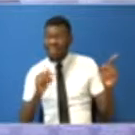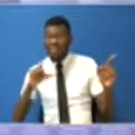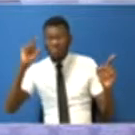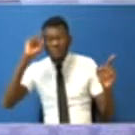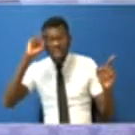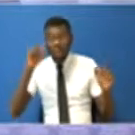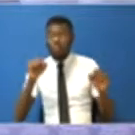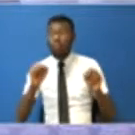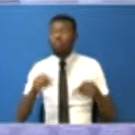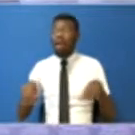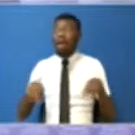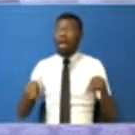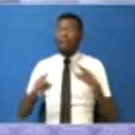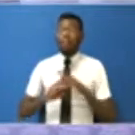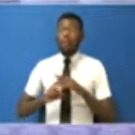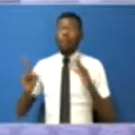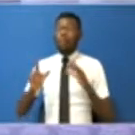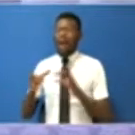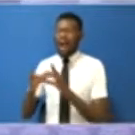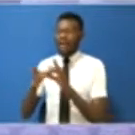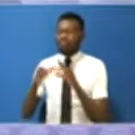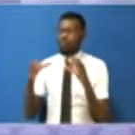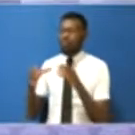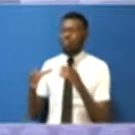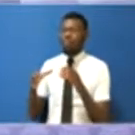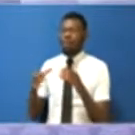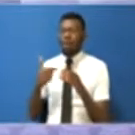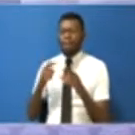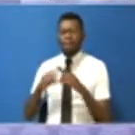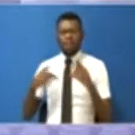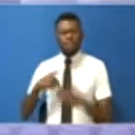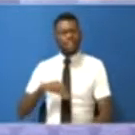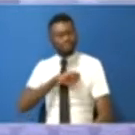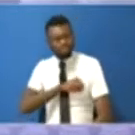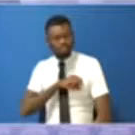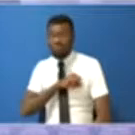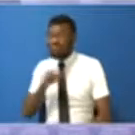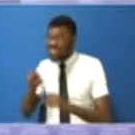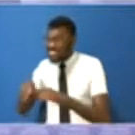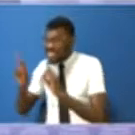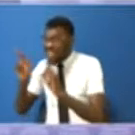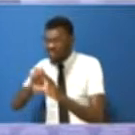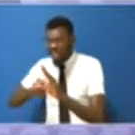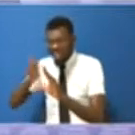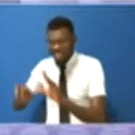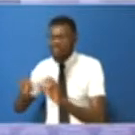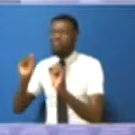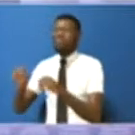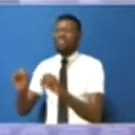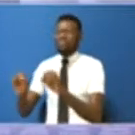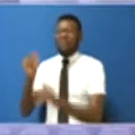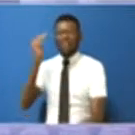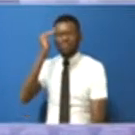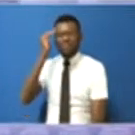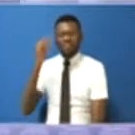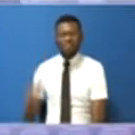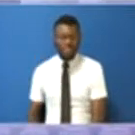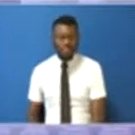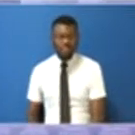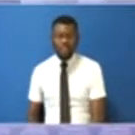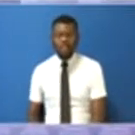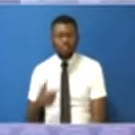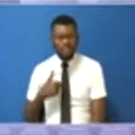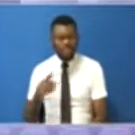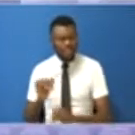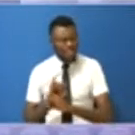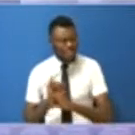candidate but i have stood out you've stood you ran off he'd have quit um integrity i